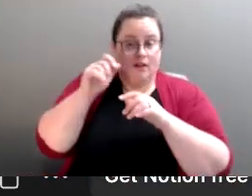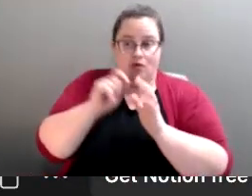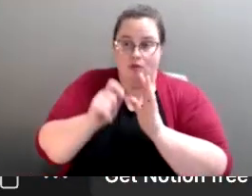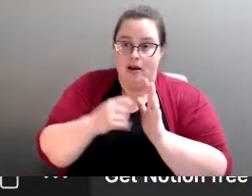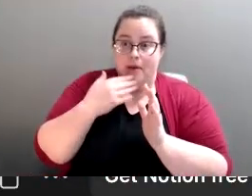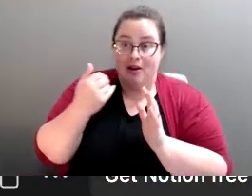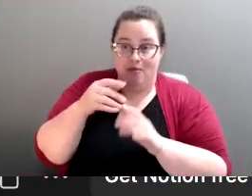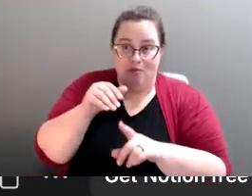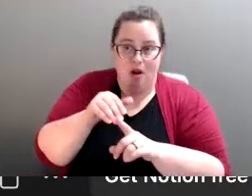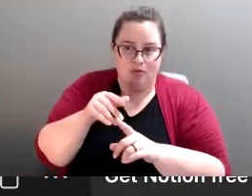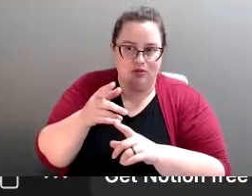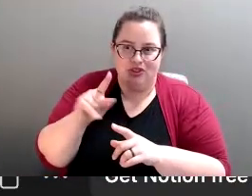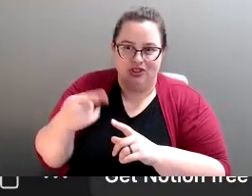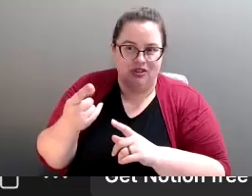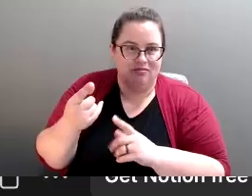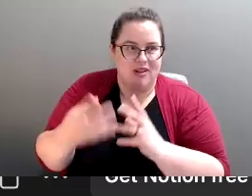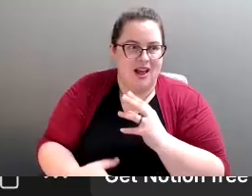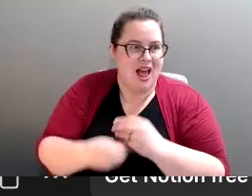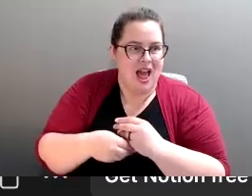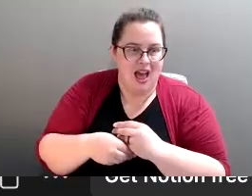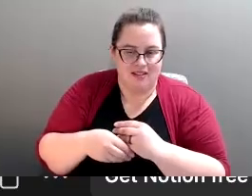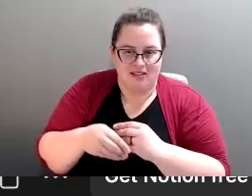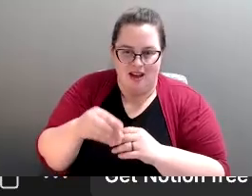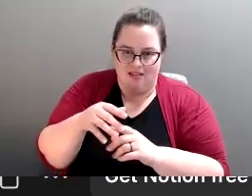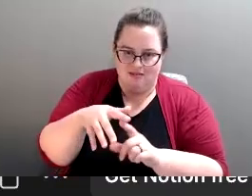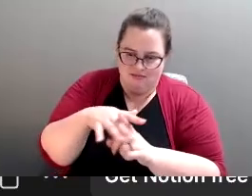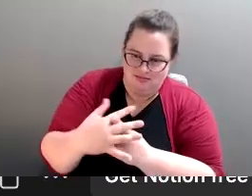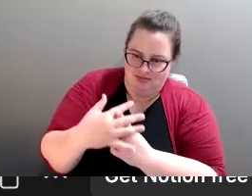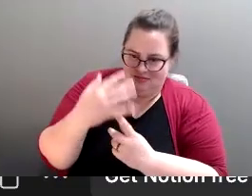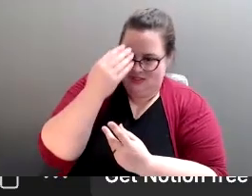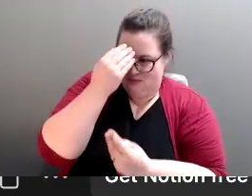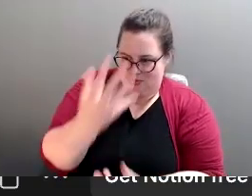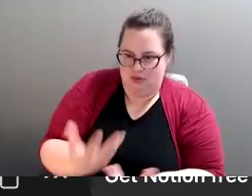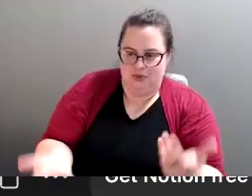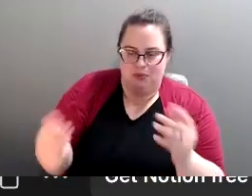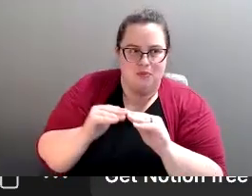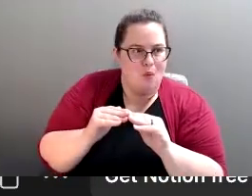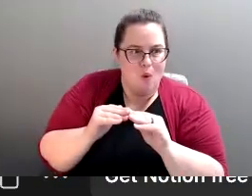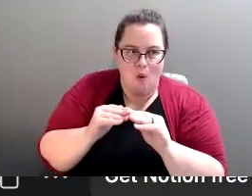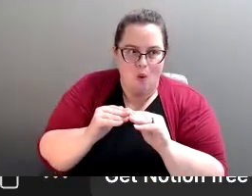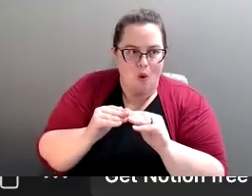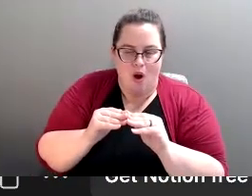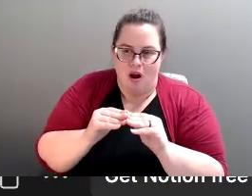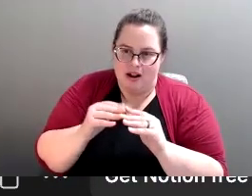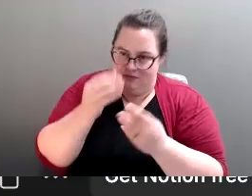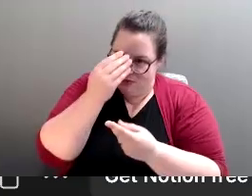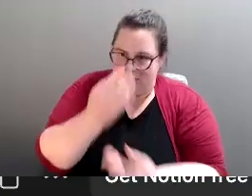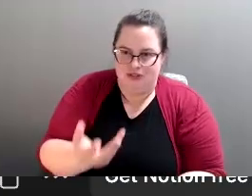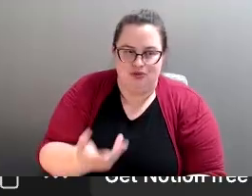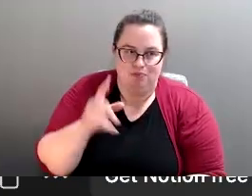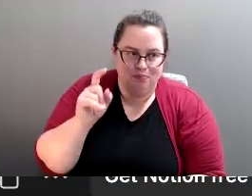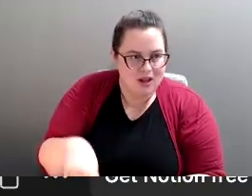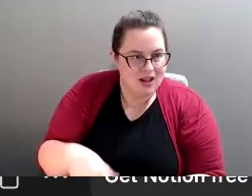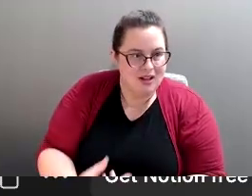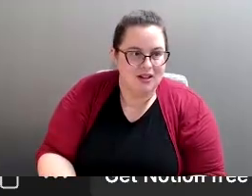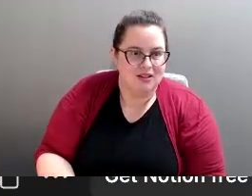add context. I mean, that's definitely like one of the basic things I say. Add more context, because it's like if you're talking to